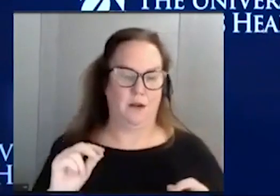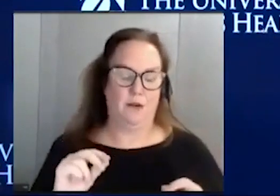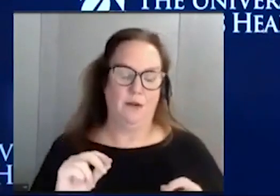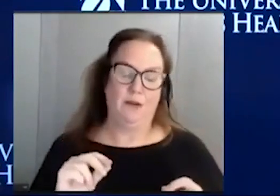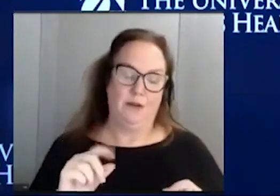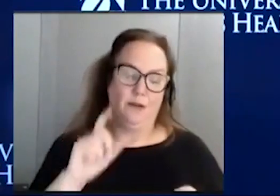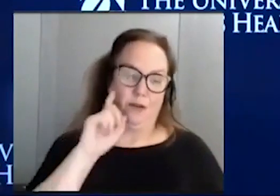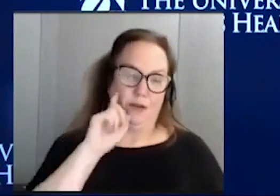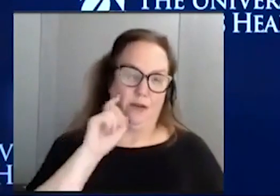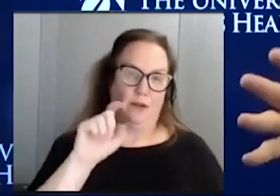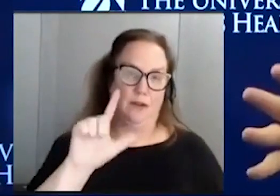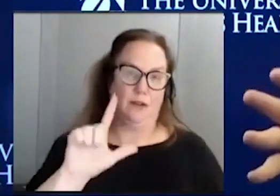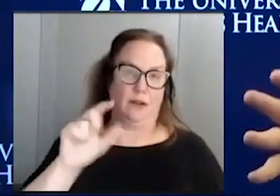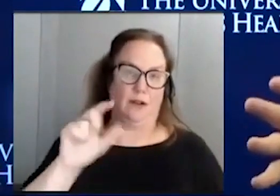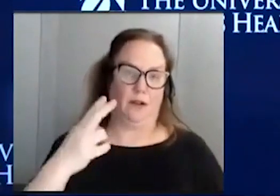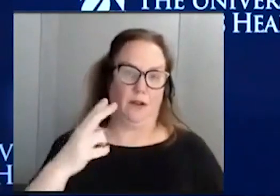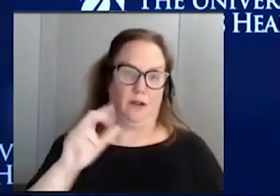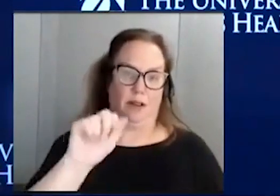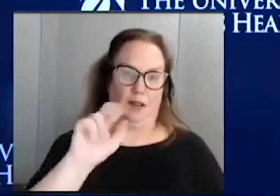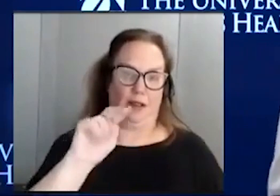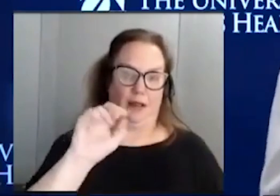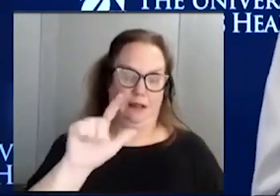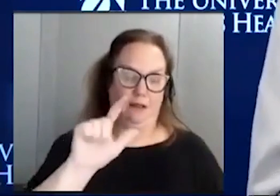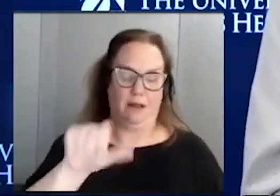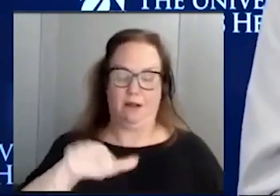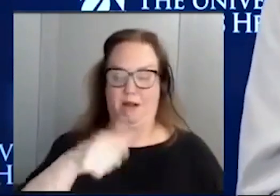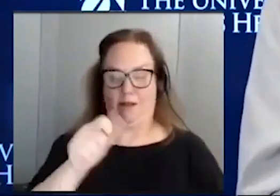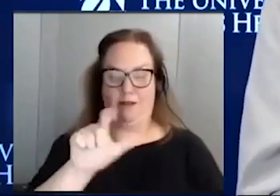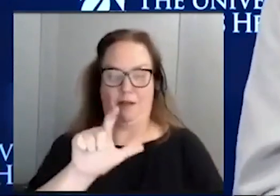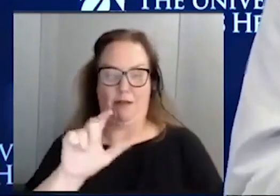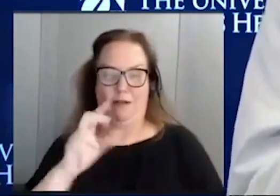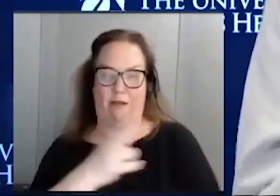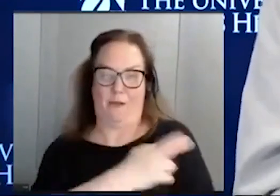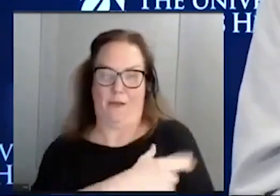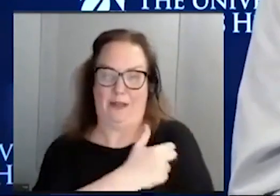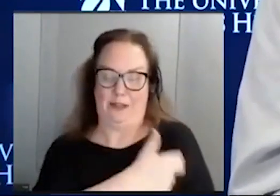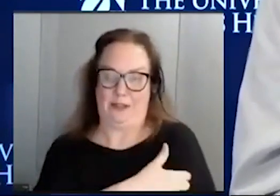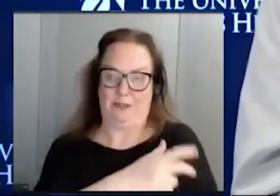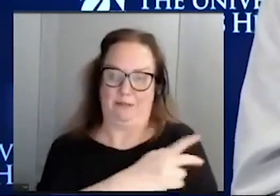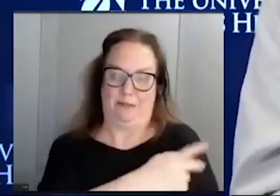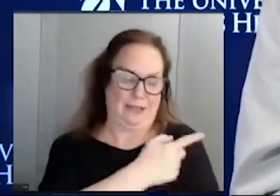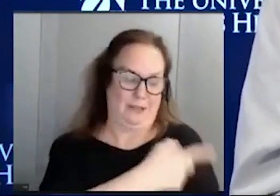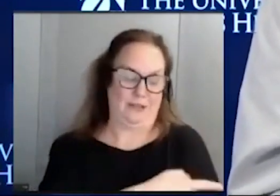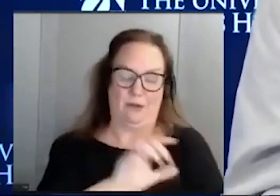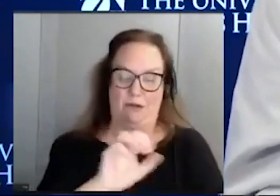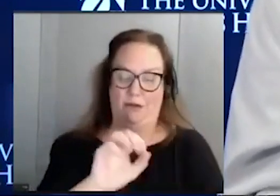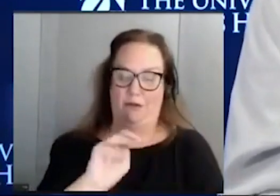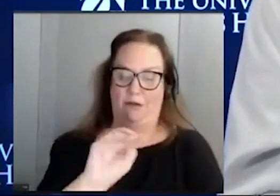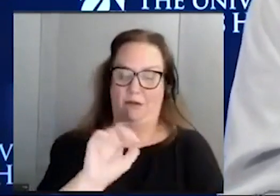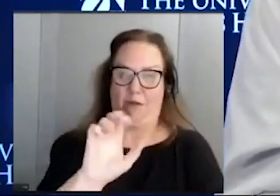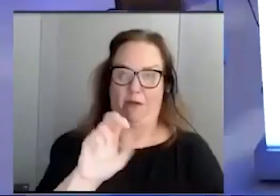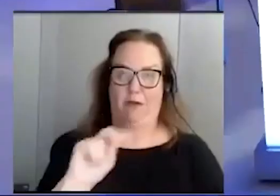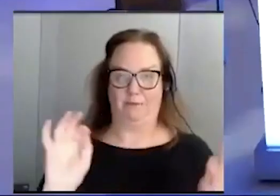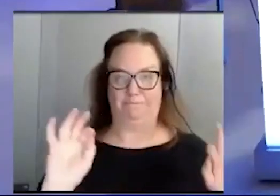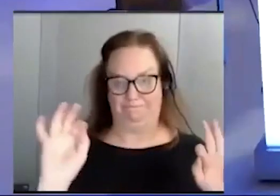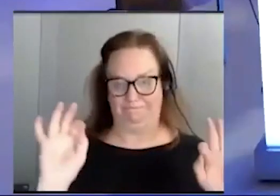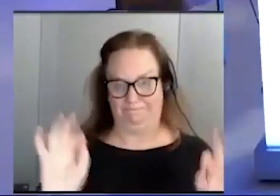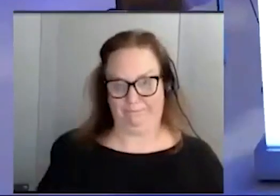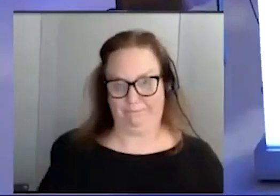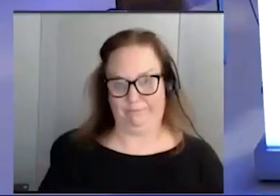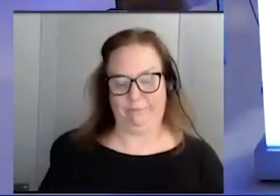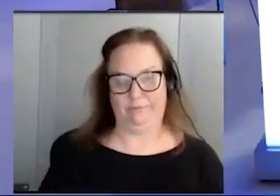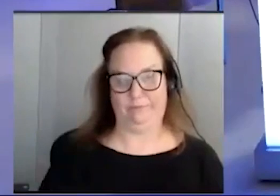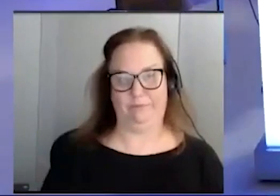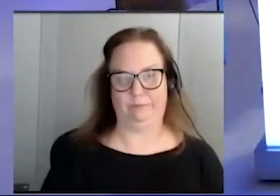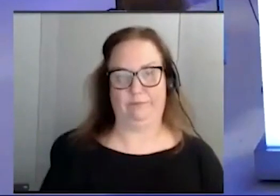Anil Gharmalkar or other long haul patients. So just be thoughtful, folks. Omicron is not Omicron. I